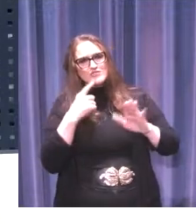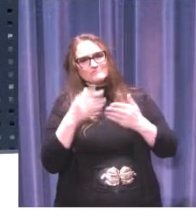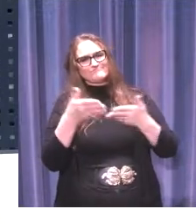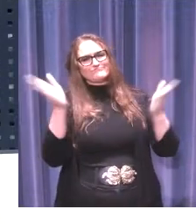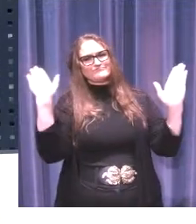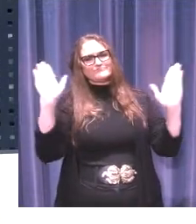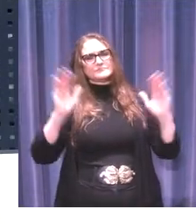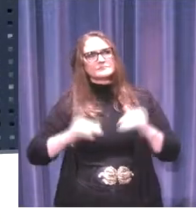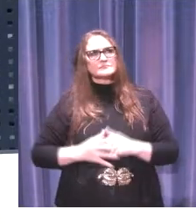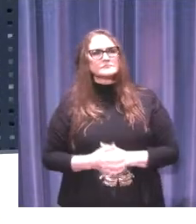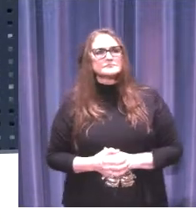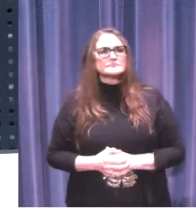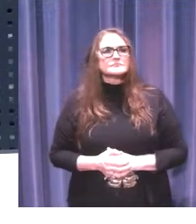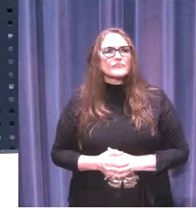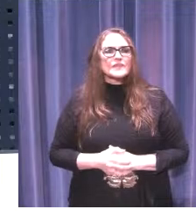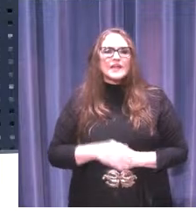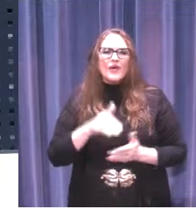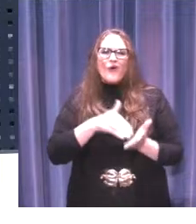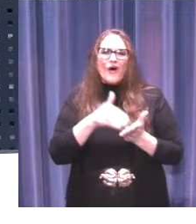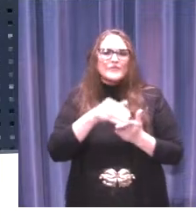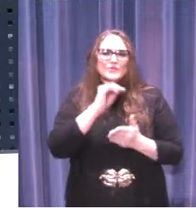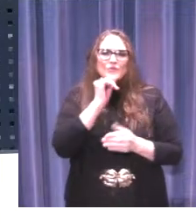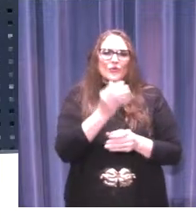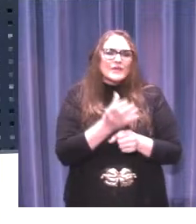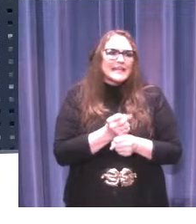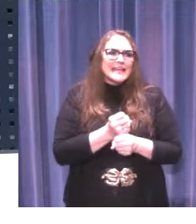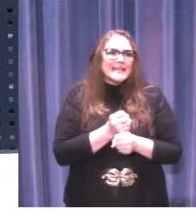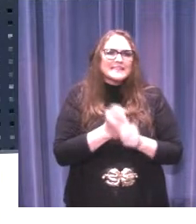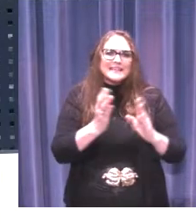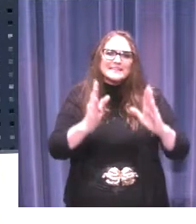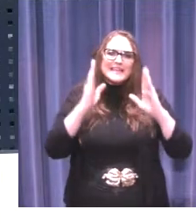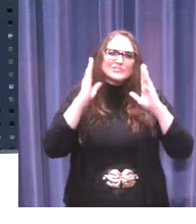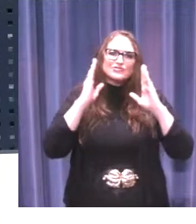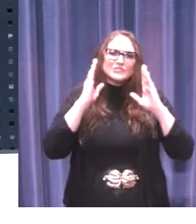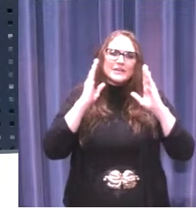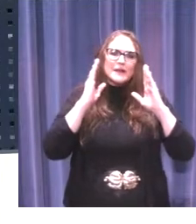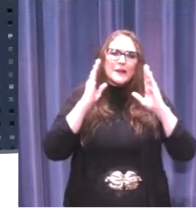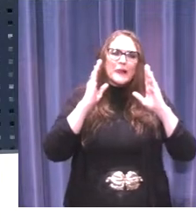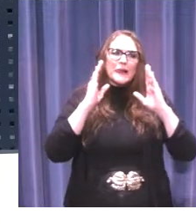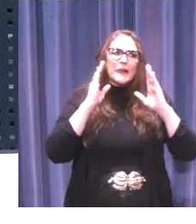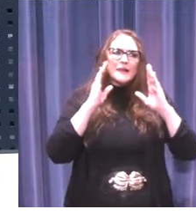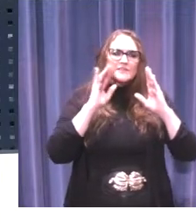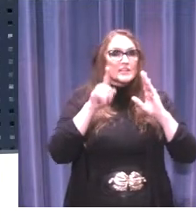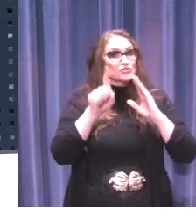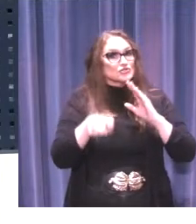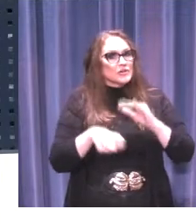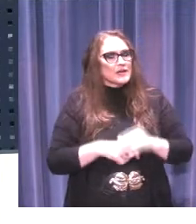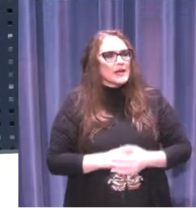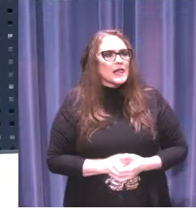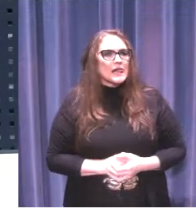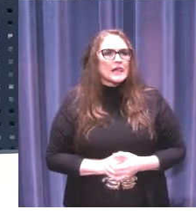general, they often don't get the attention that they should.